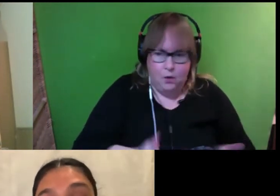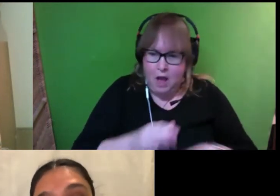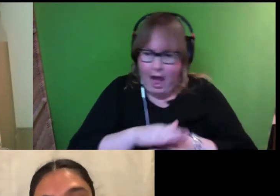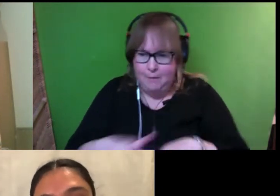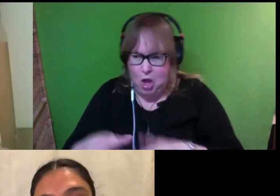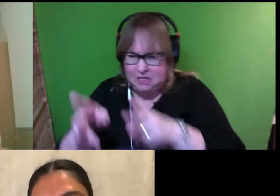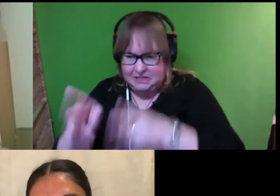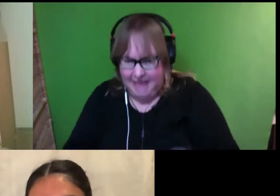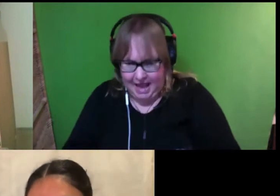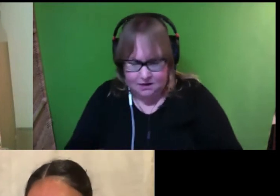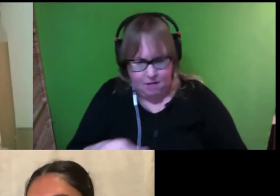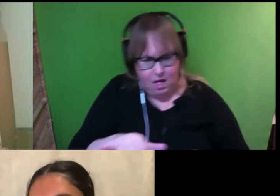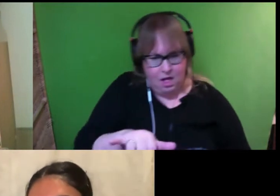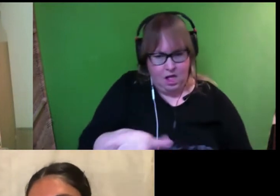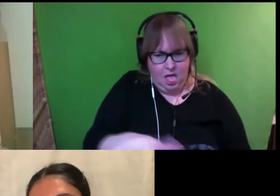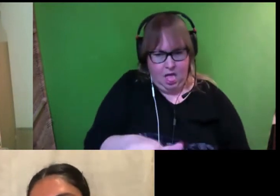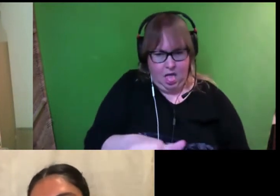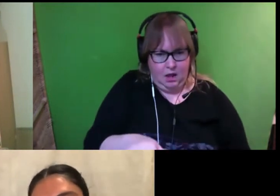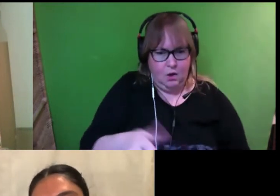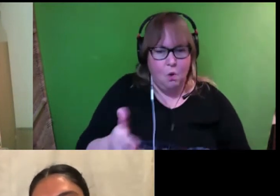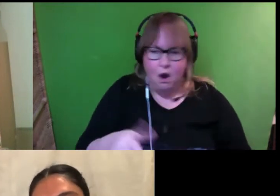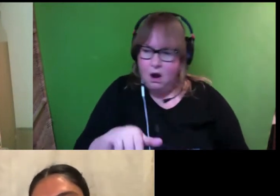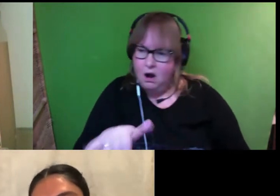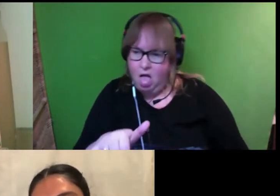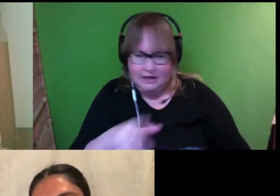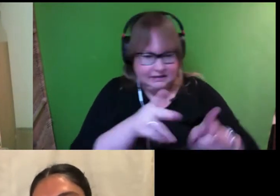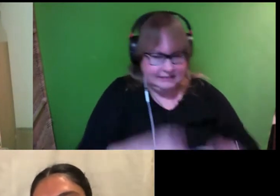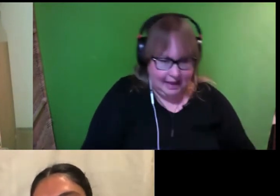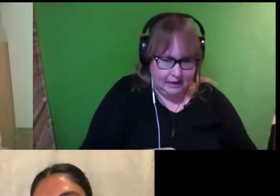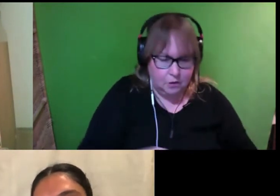And in relation to Harsh Light's